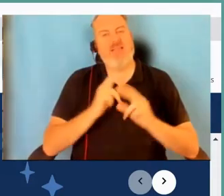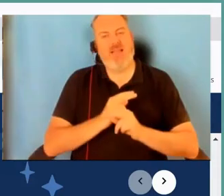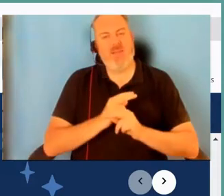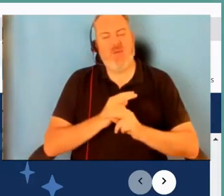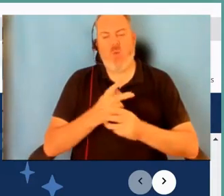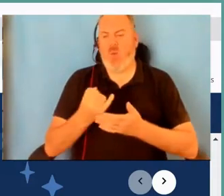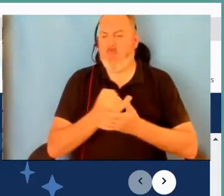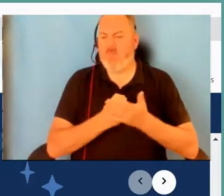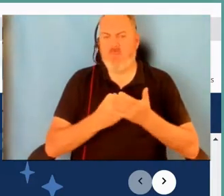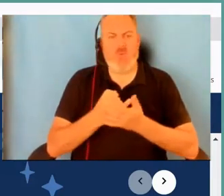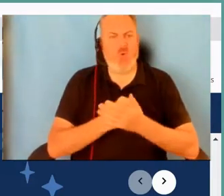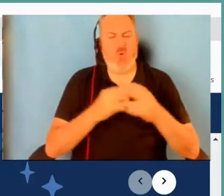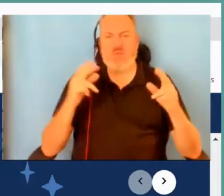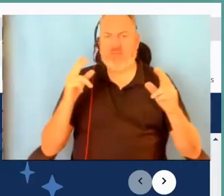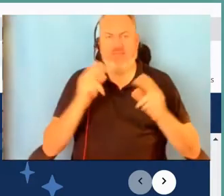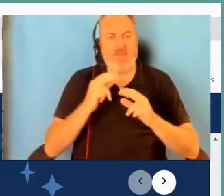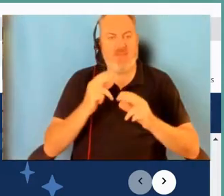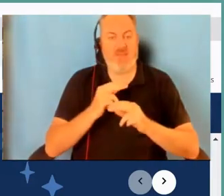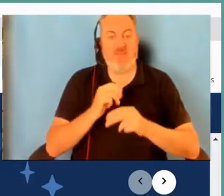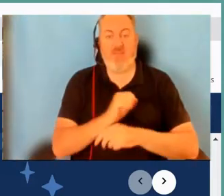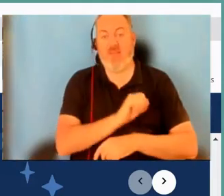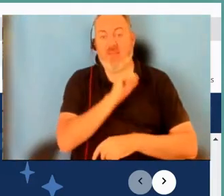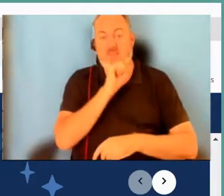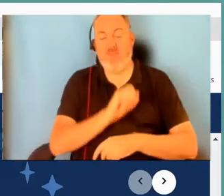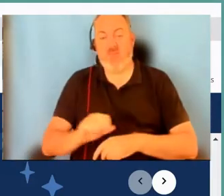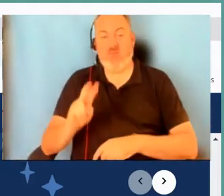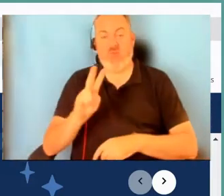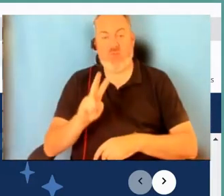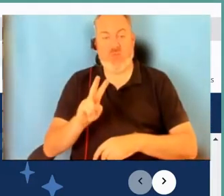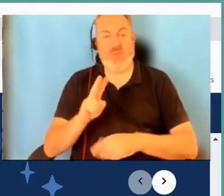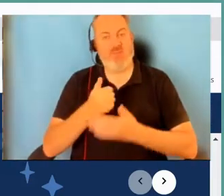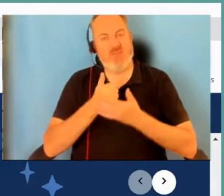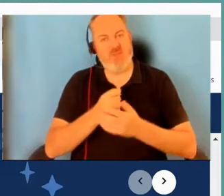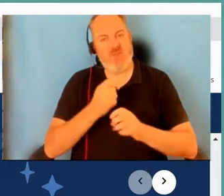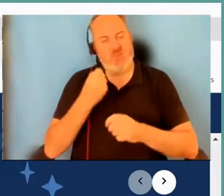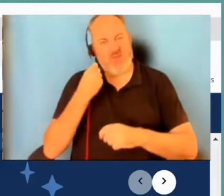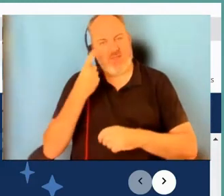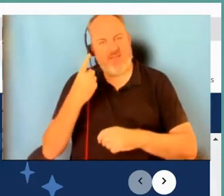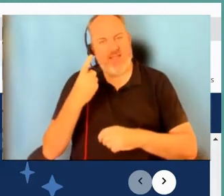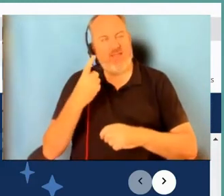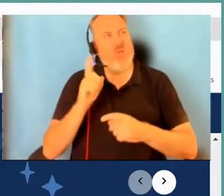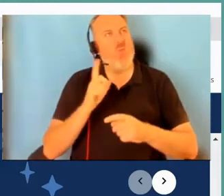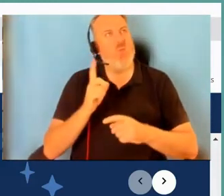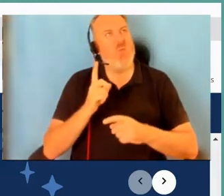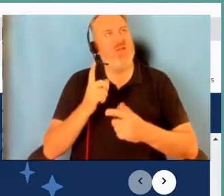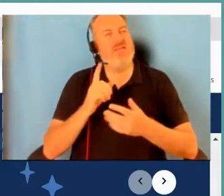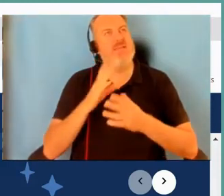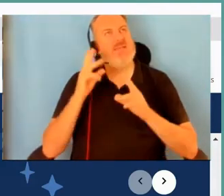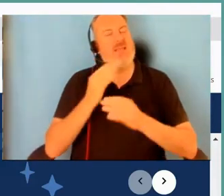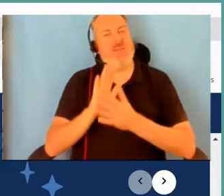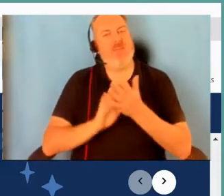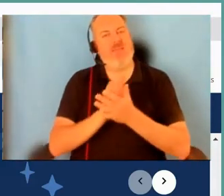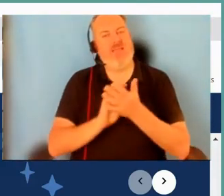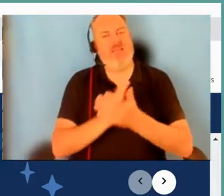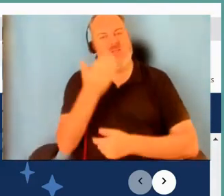sleep. And then we go through to number 2 in the middle of the screen, helping you to rethink your relationship with sleep. And